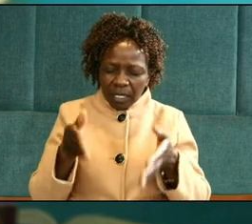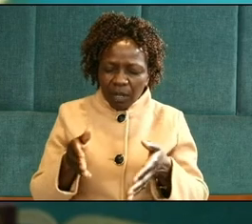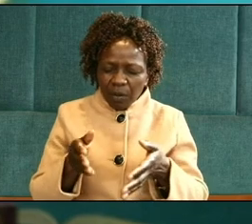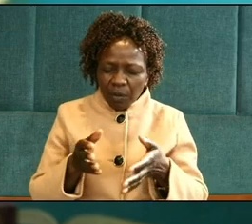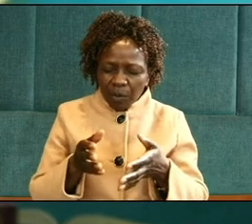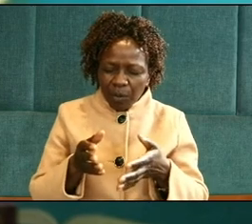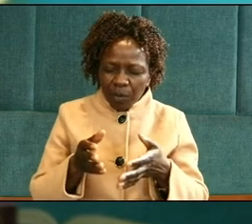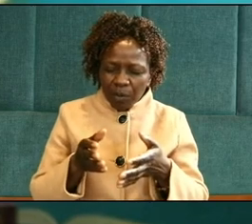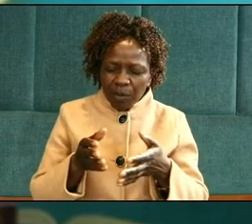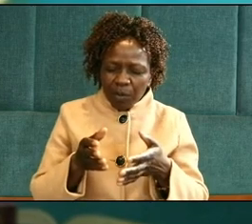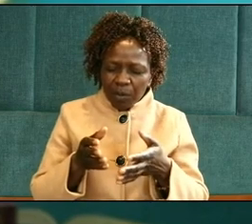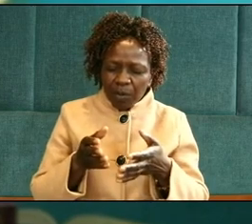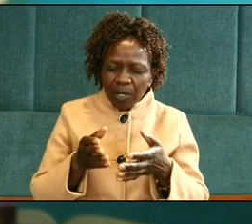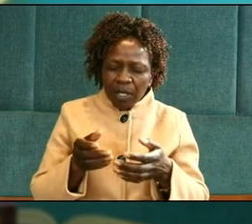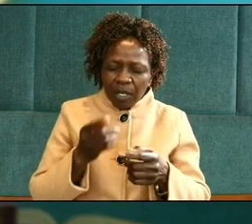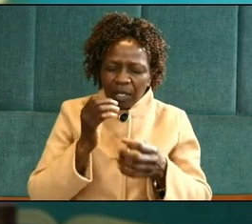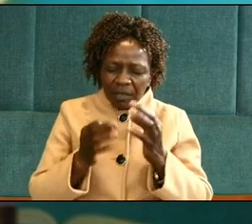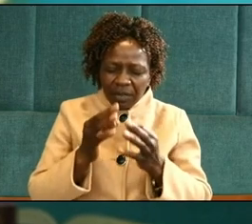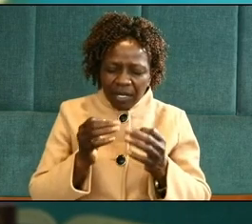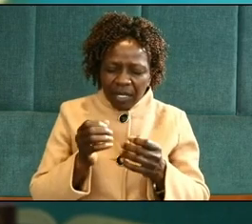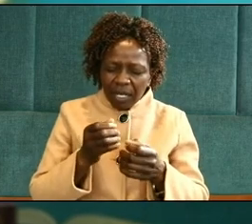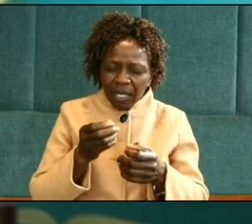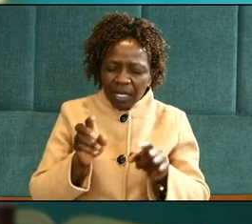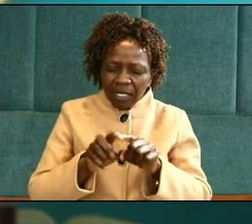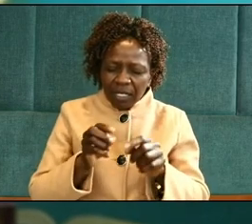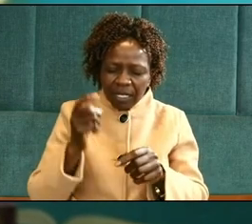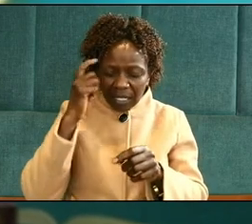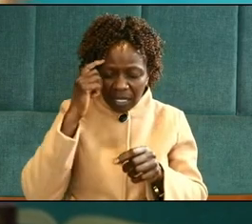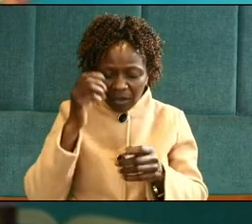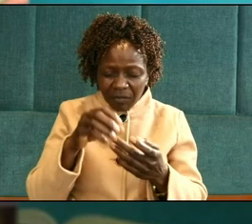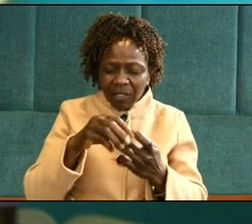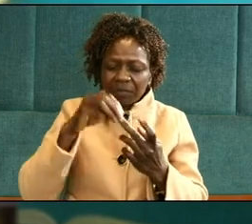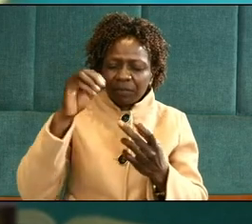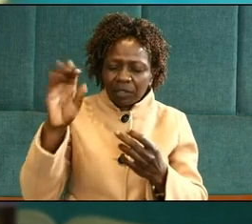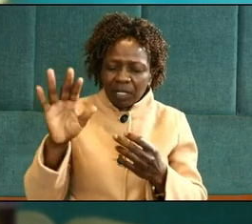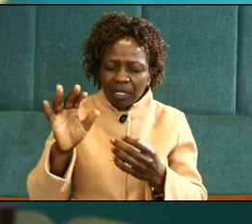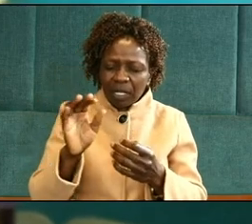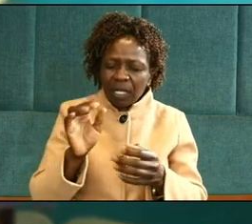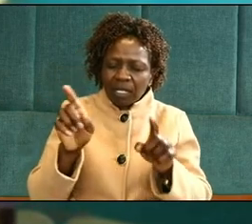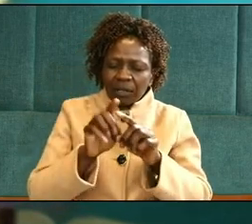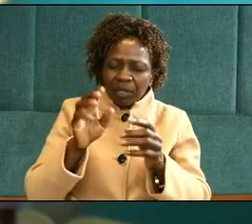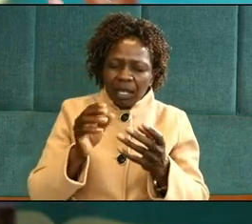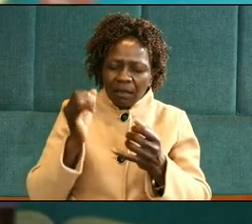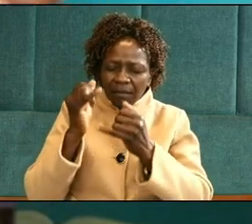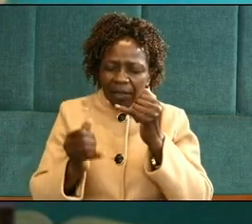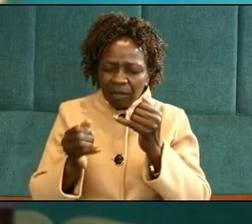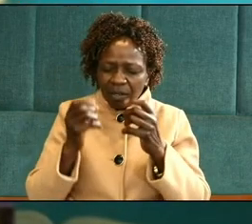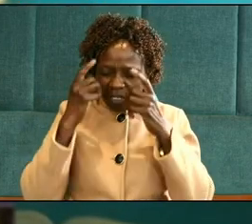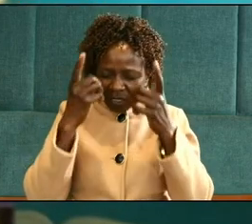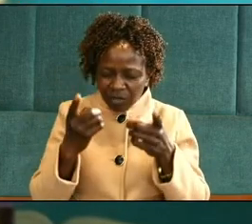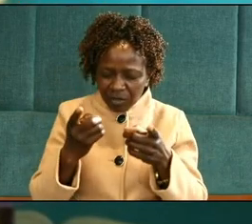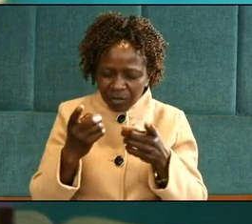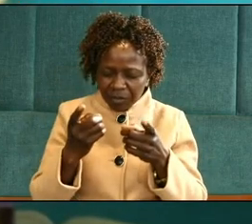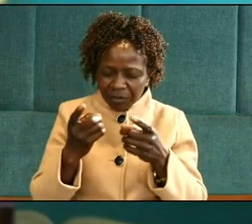may even be contemplating divorce as the final result. May you speak peace to marriages, Heavenly Father. May you speak to